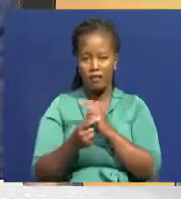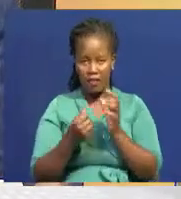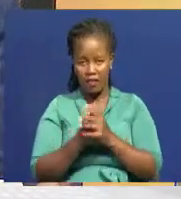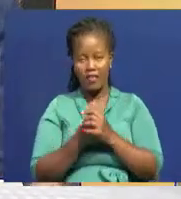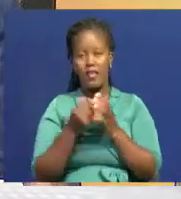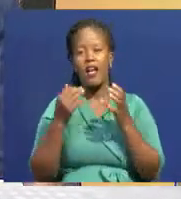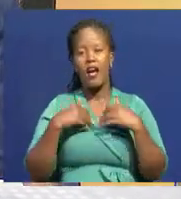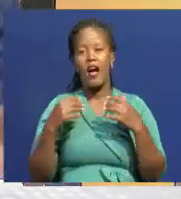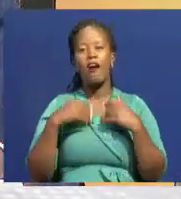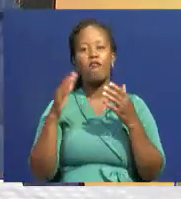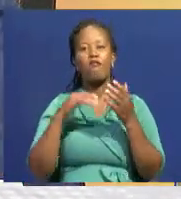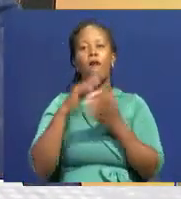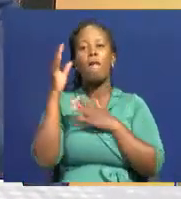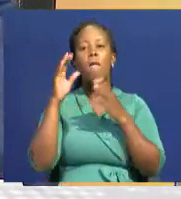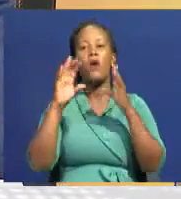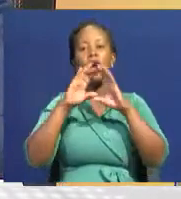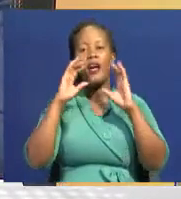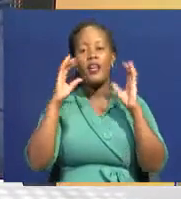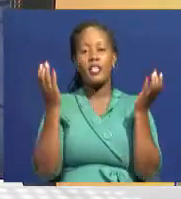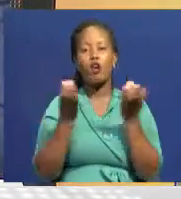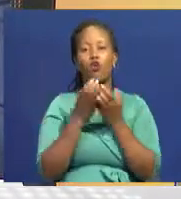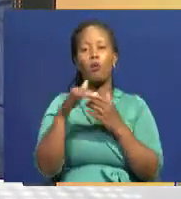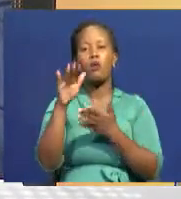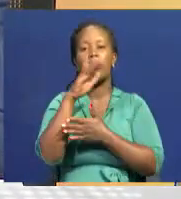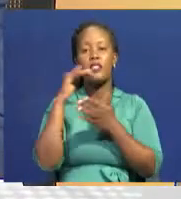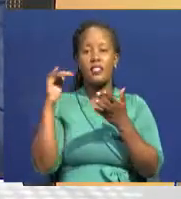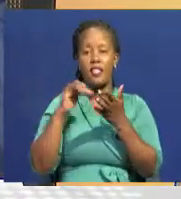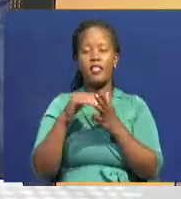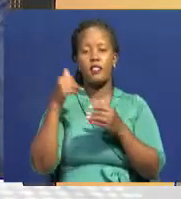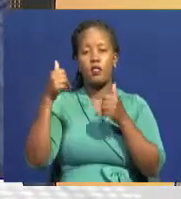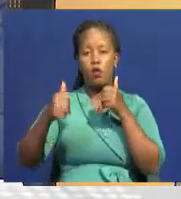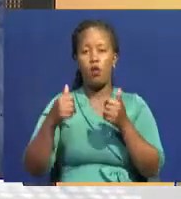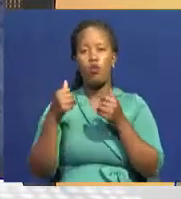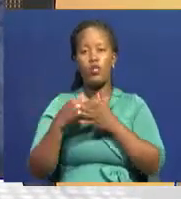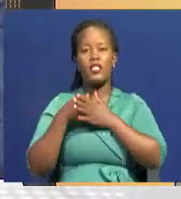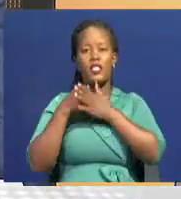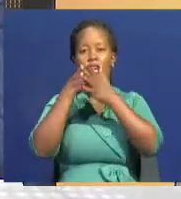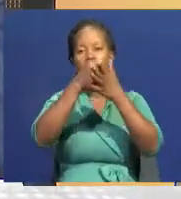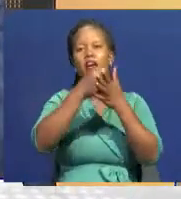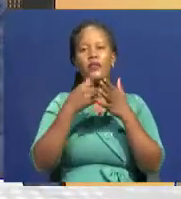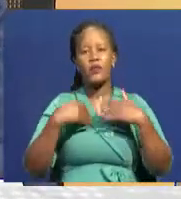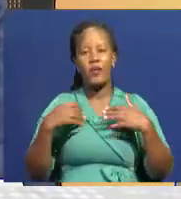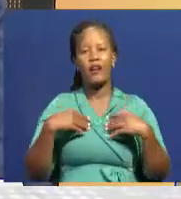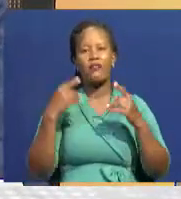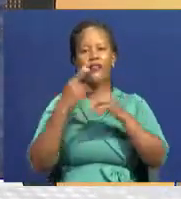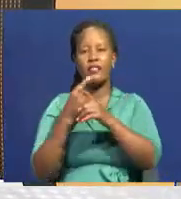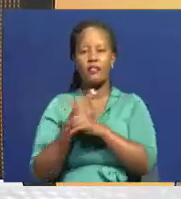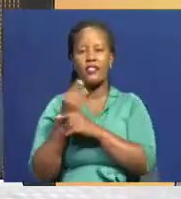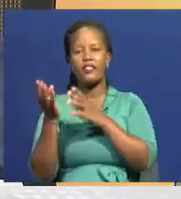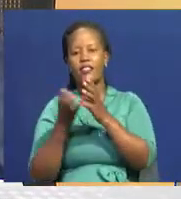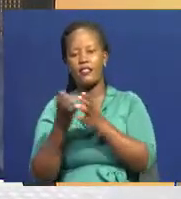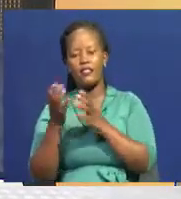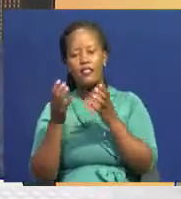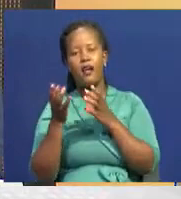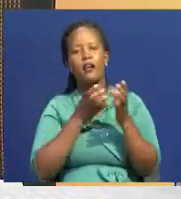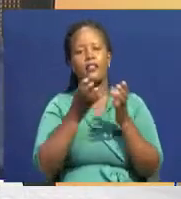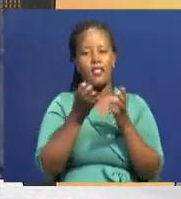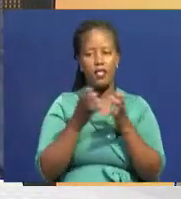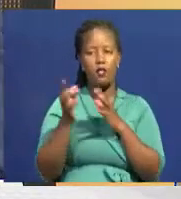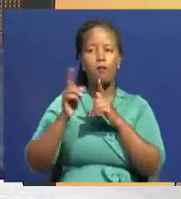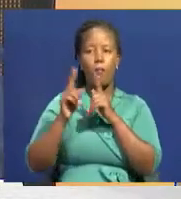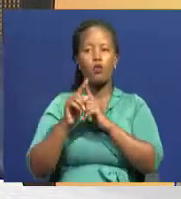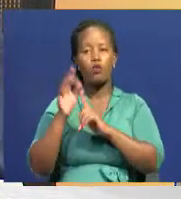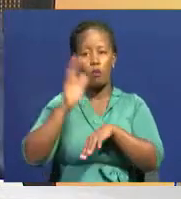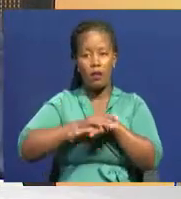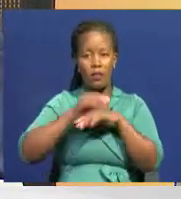us in a global map. It gives us that autonomy and the airtime to trade, and that can be found